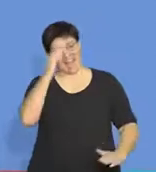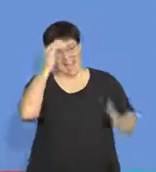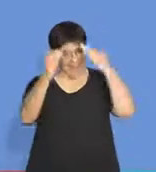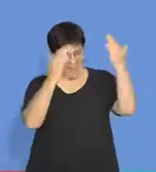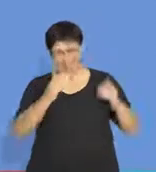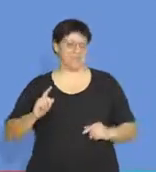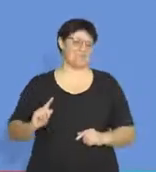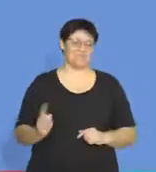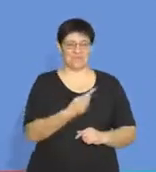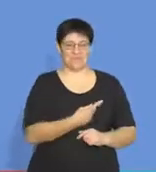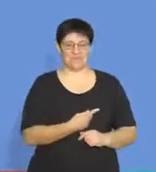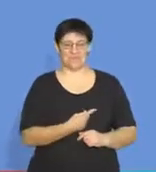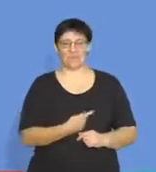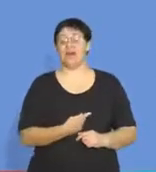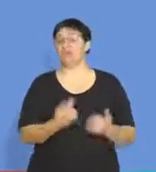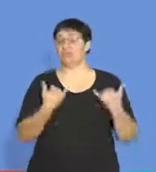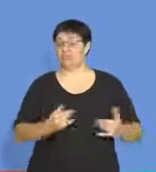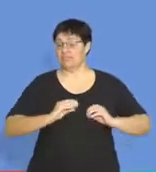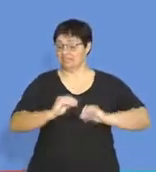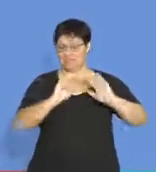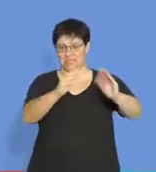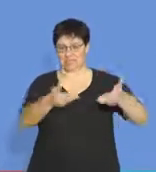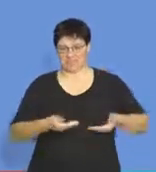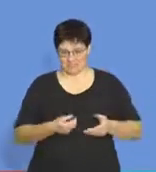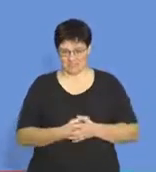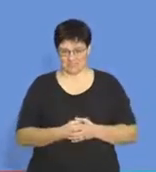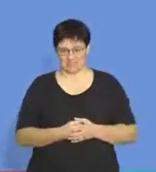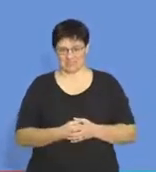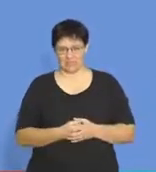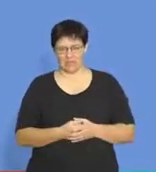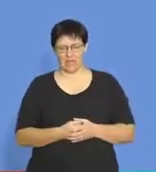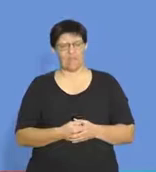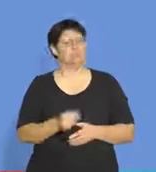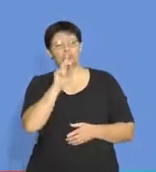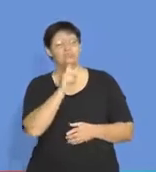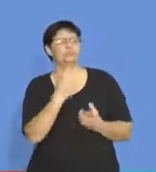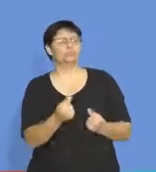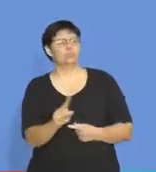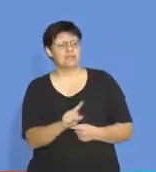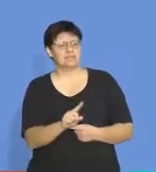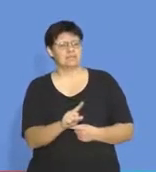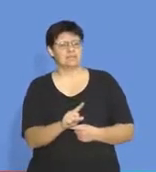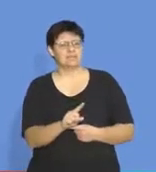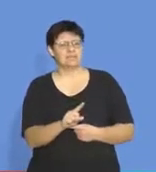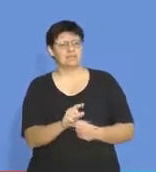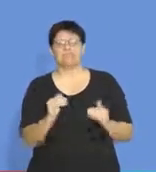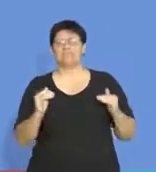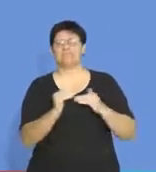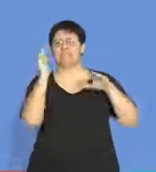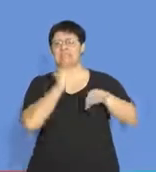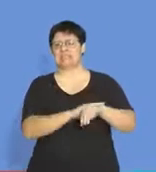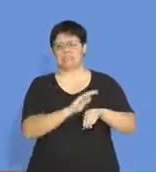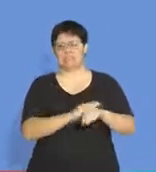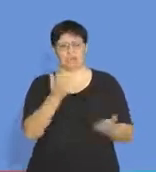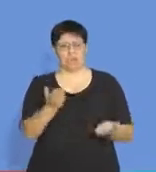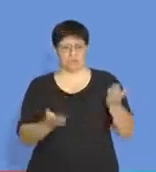Hi guys, welcome to today's lesson. So we are going to look at revisiting simultaneous equations, right? We've looked at all